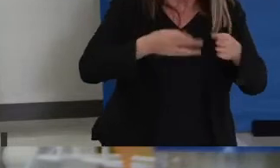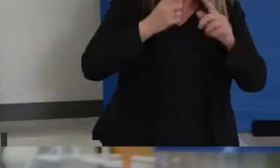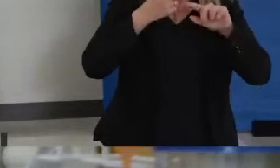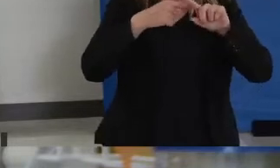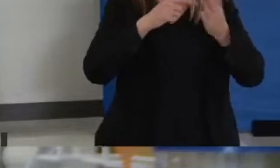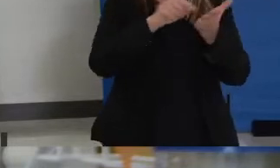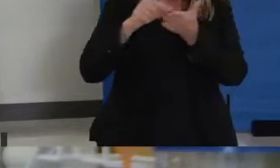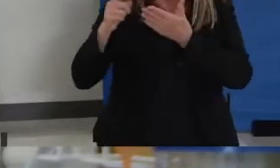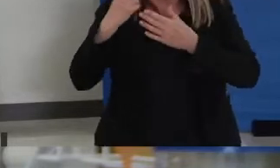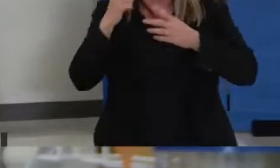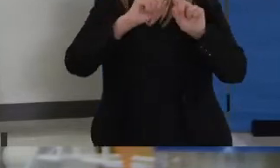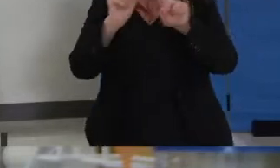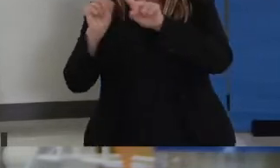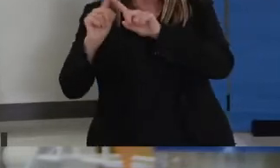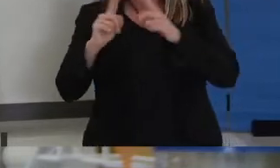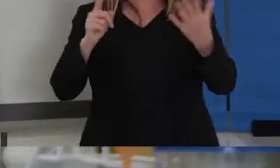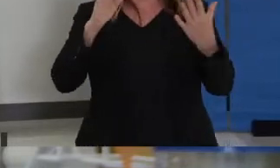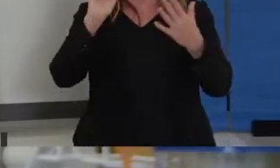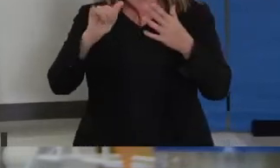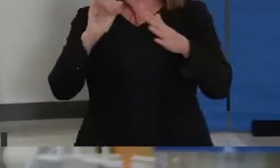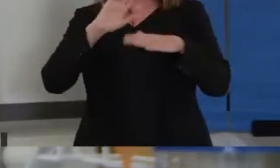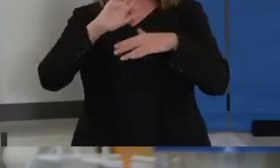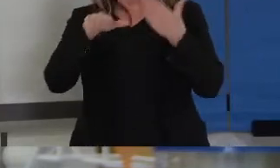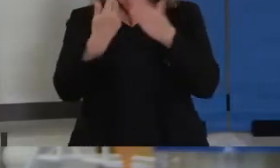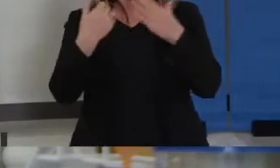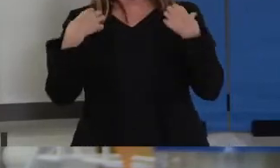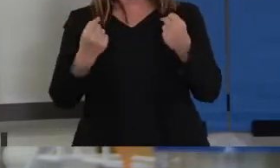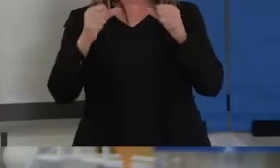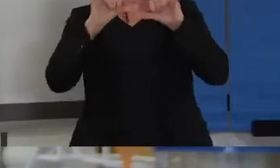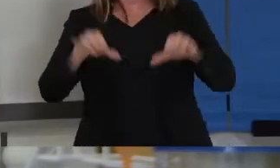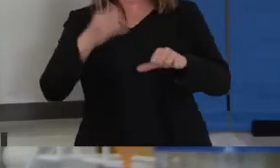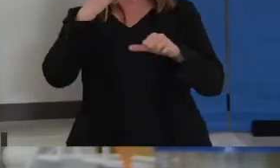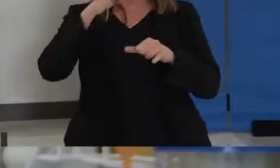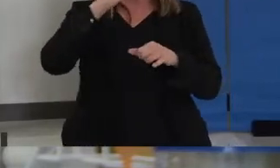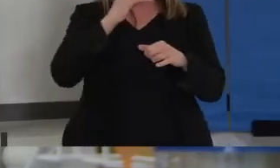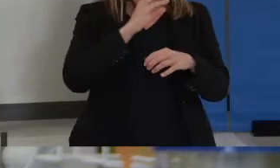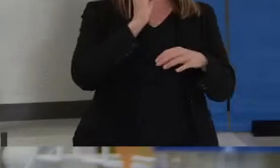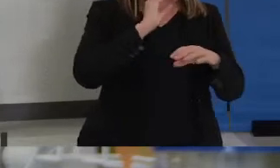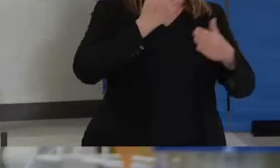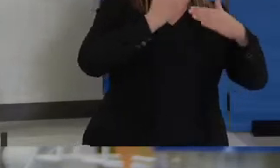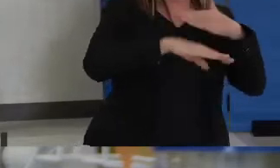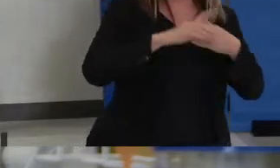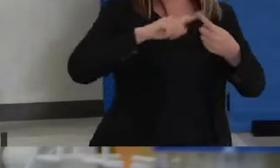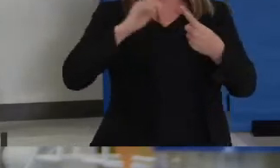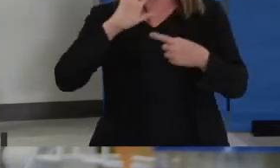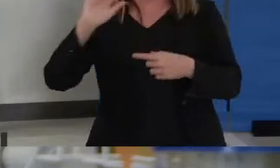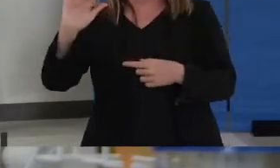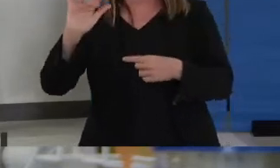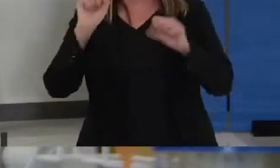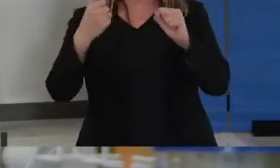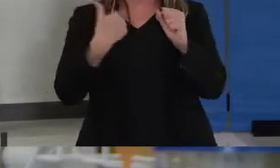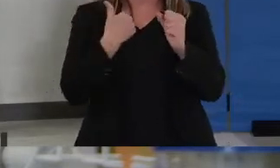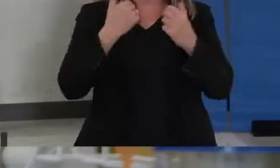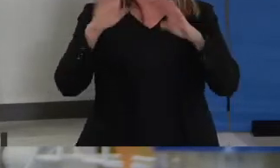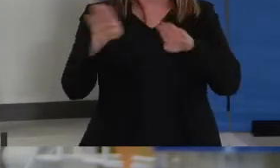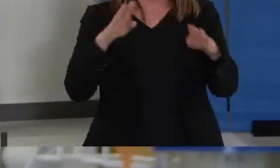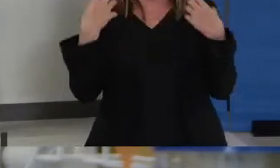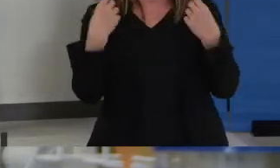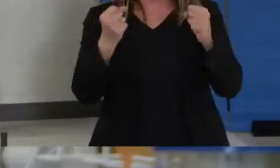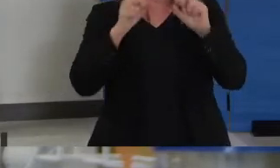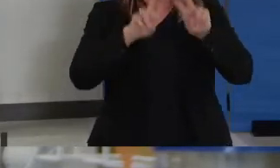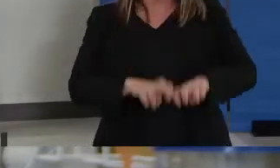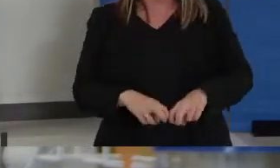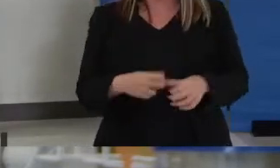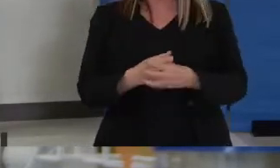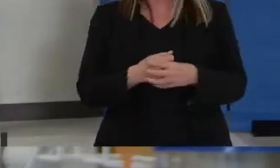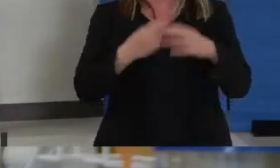we're going to stand up an entire behavioral health system for kids, 0 to 25, that anywhere, anytime can get a behavioral health assessment, where we're